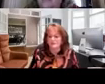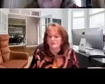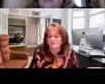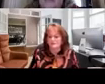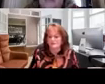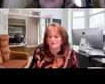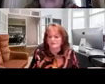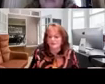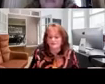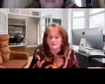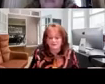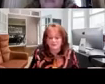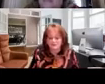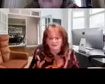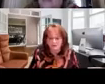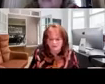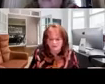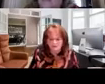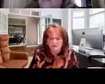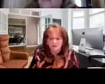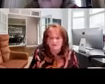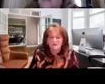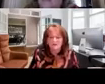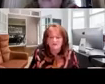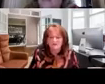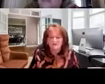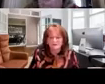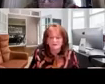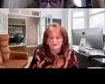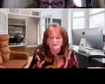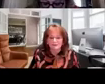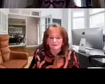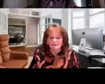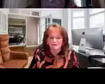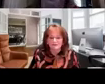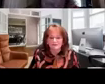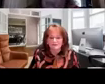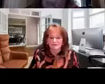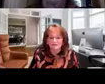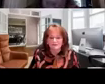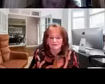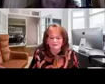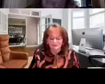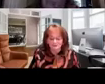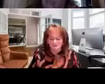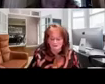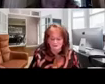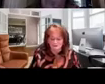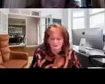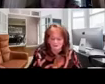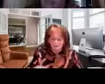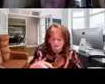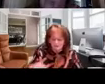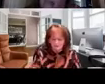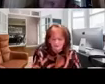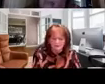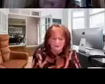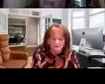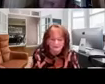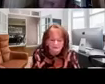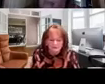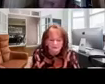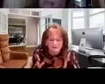as well, who is in the Northwest Territories, and saying the RCMP is often called to intervene in elder abuse